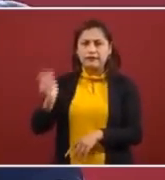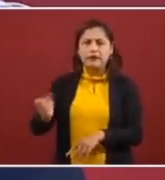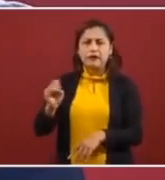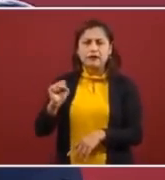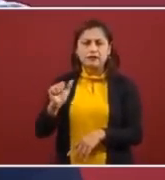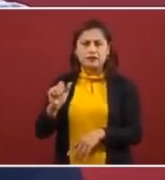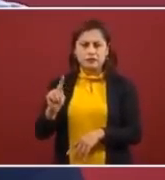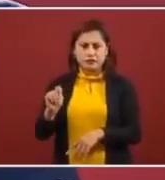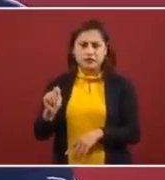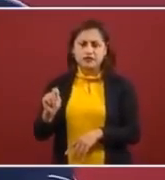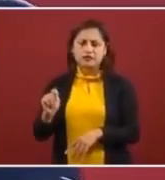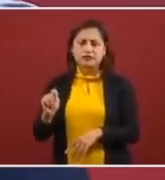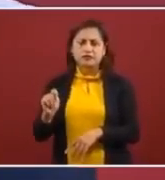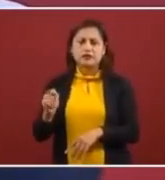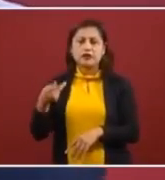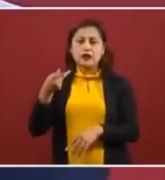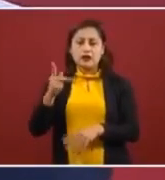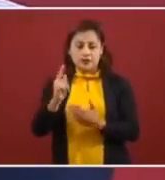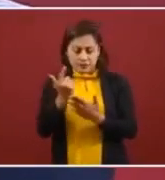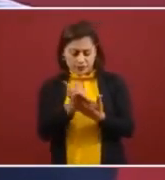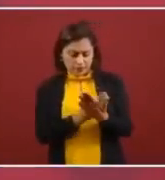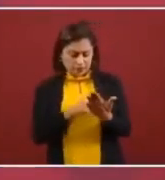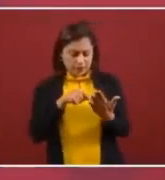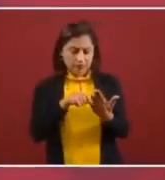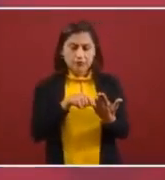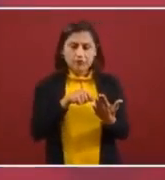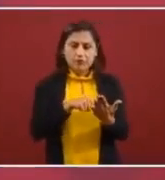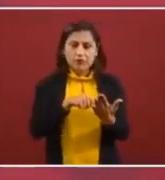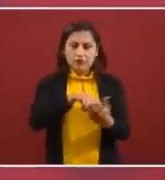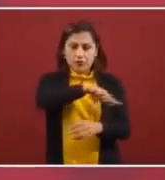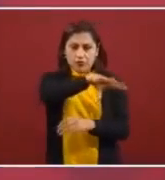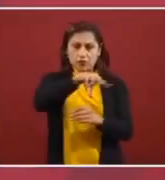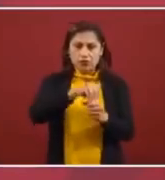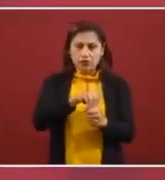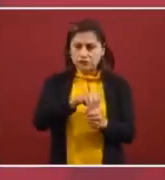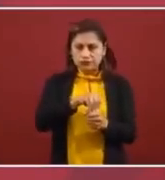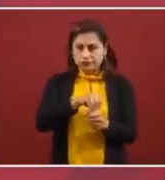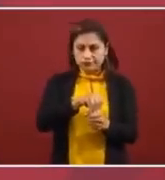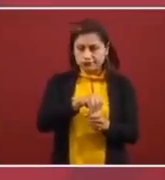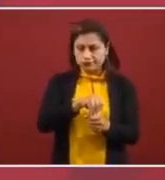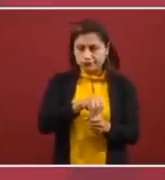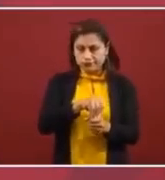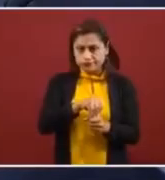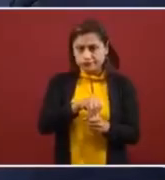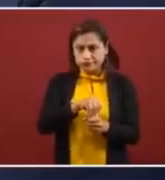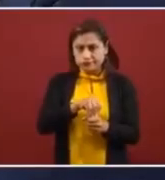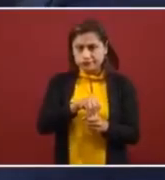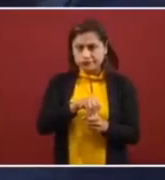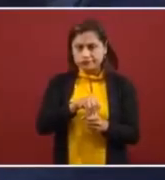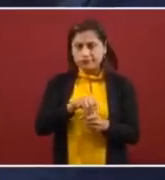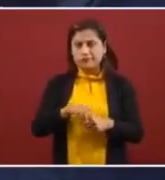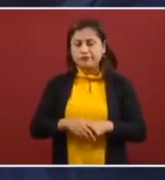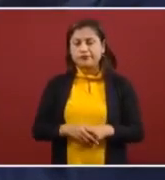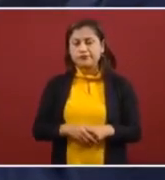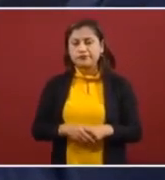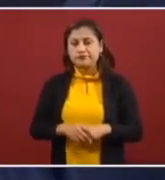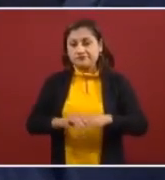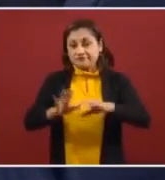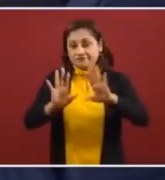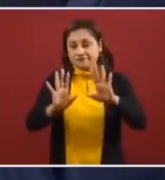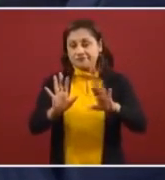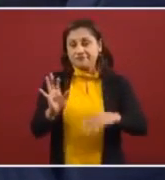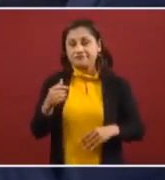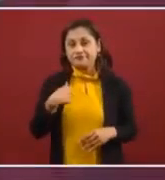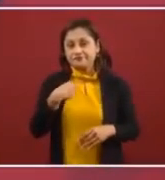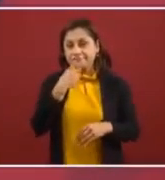But all of them were not on that list. Incluso, and I said, wait